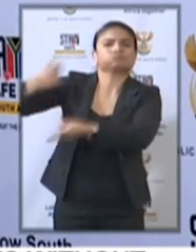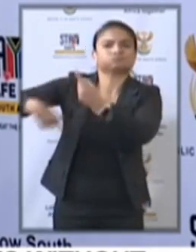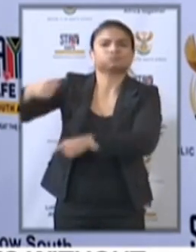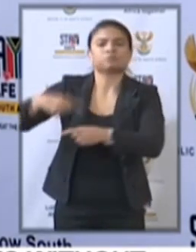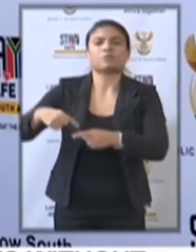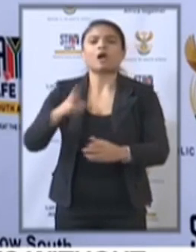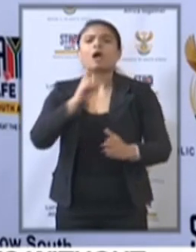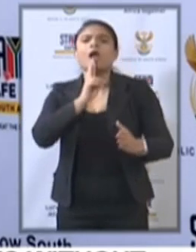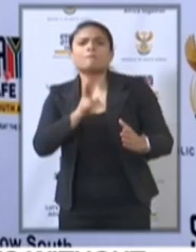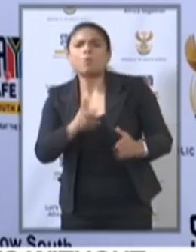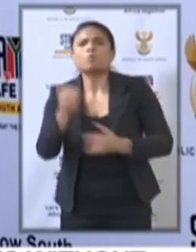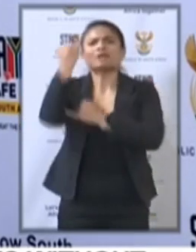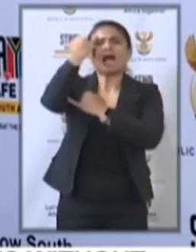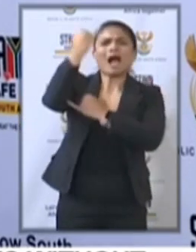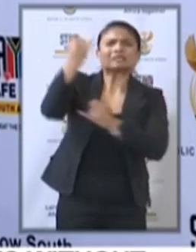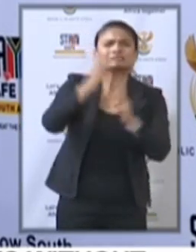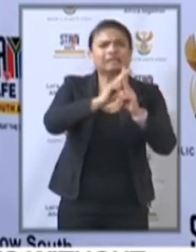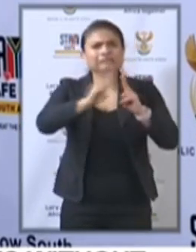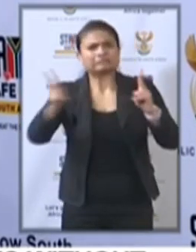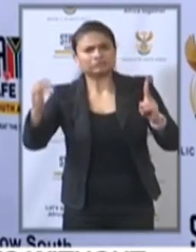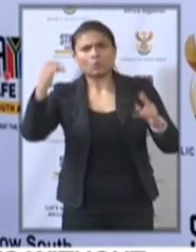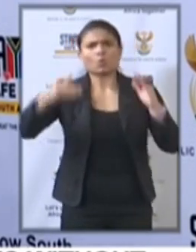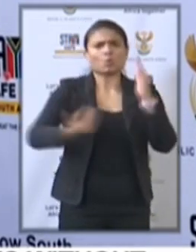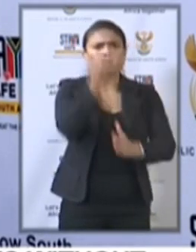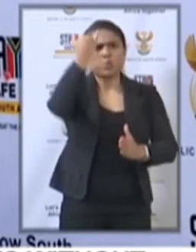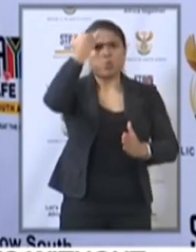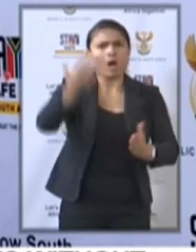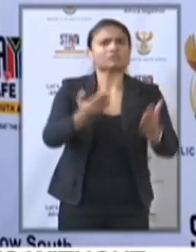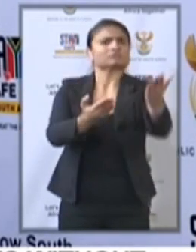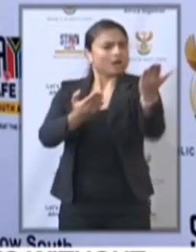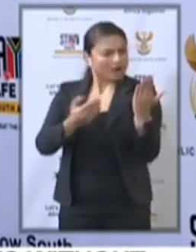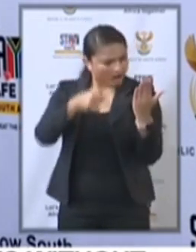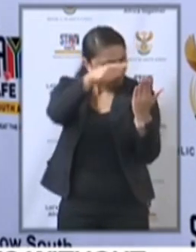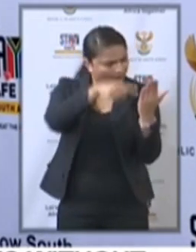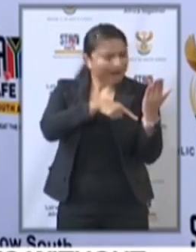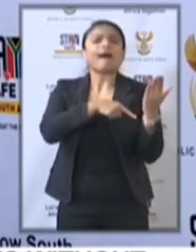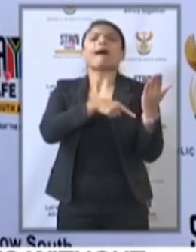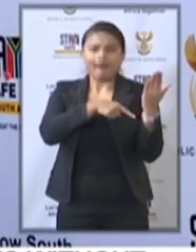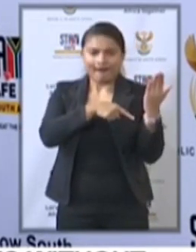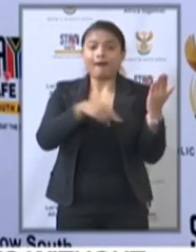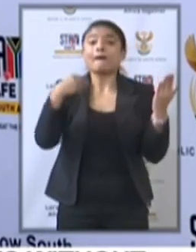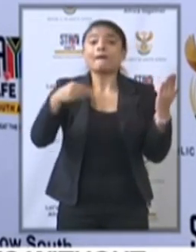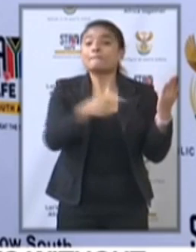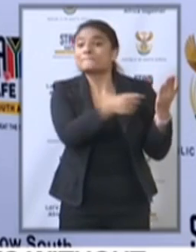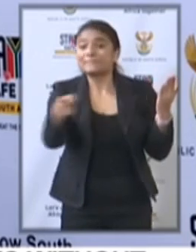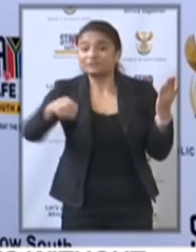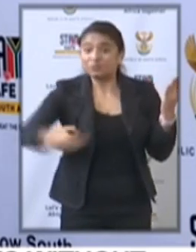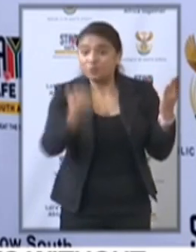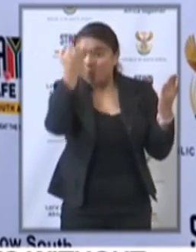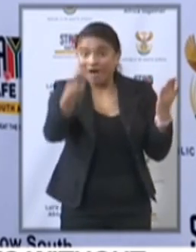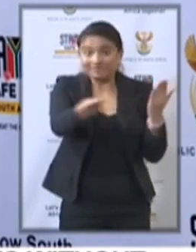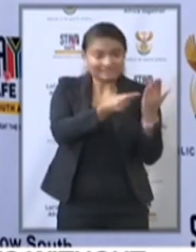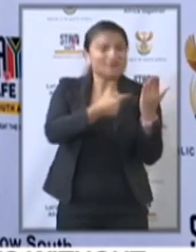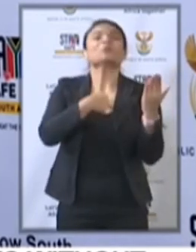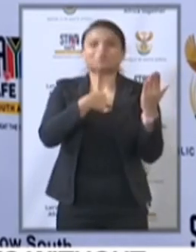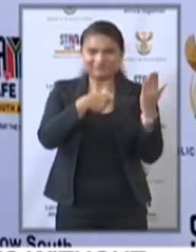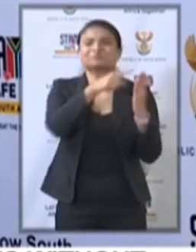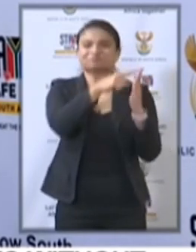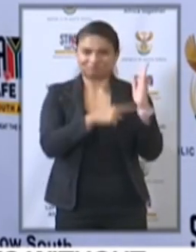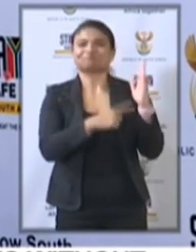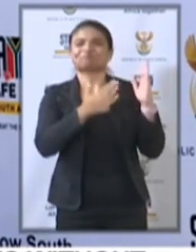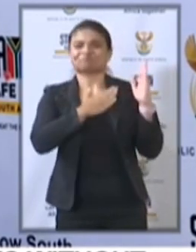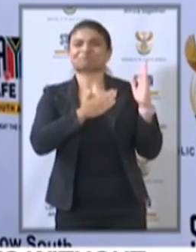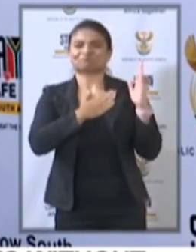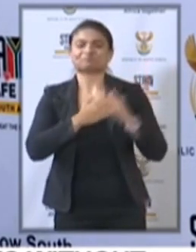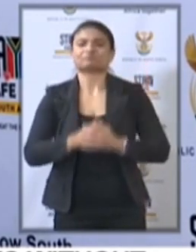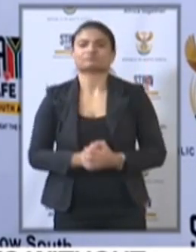amazing innovations by South African businesses. The reason why I've appointed an industrial envoy, amongst other things,